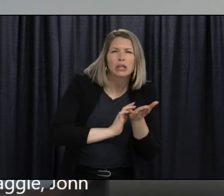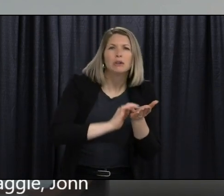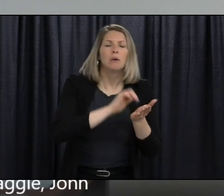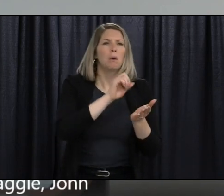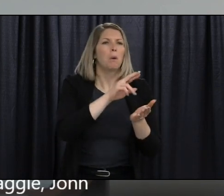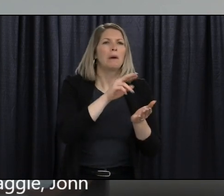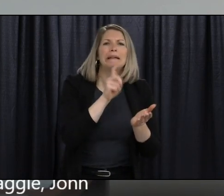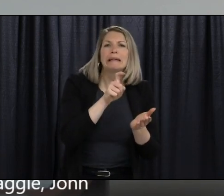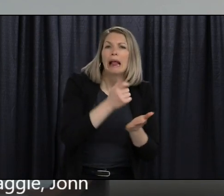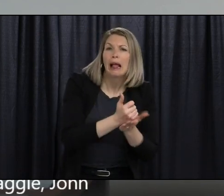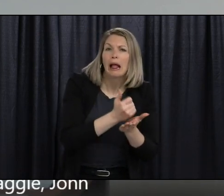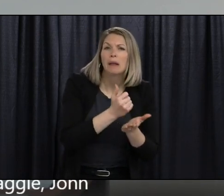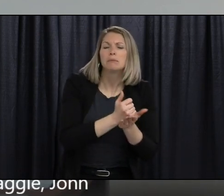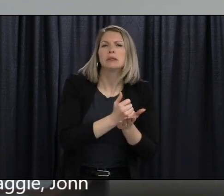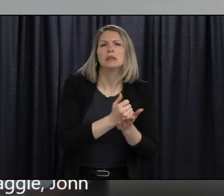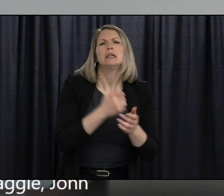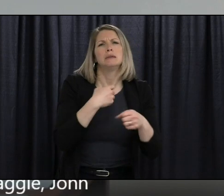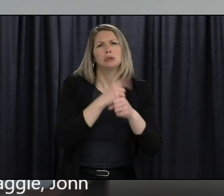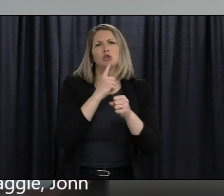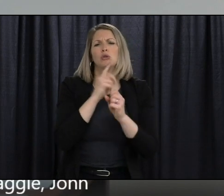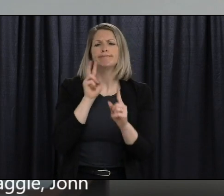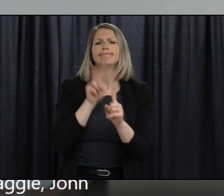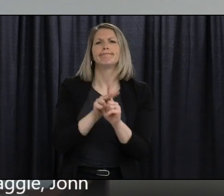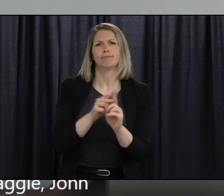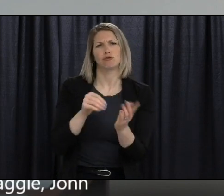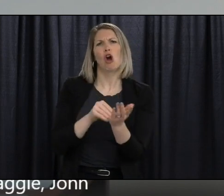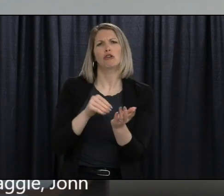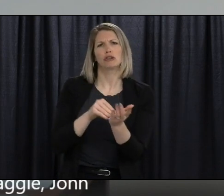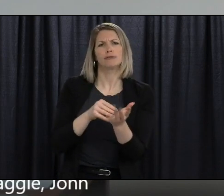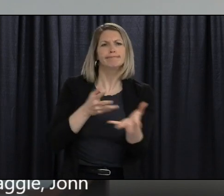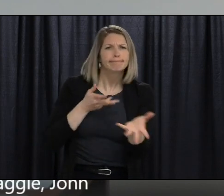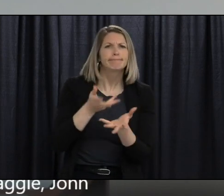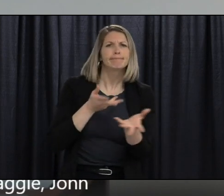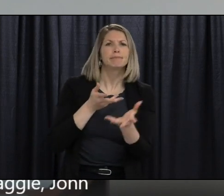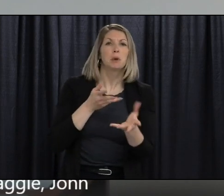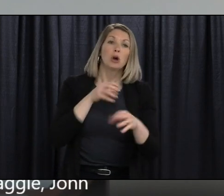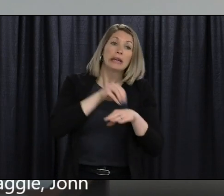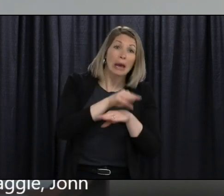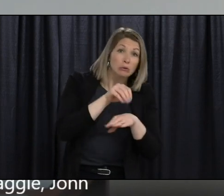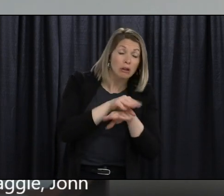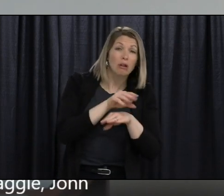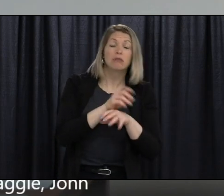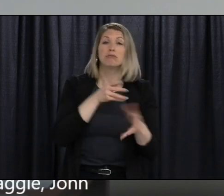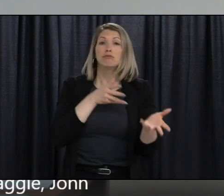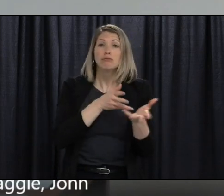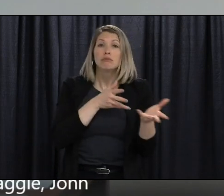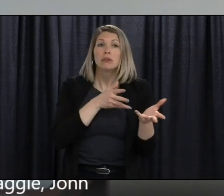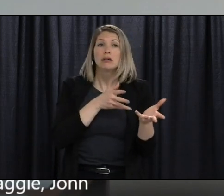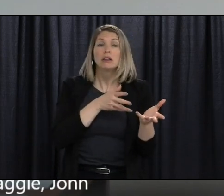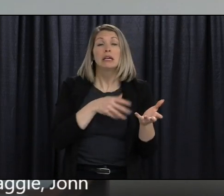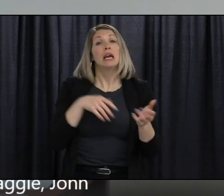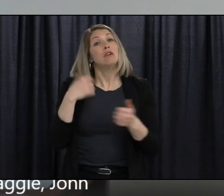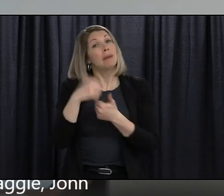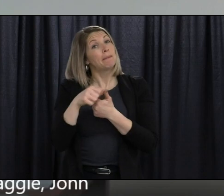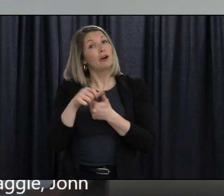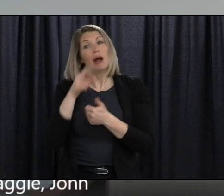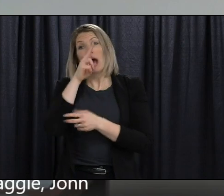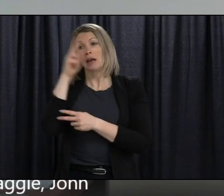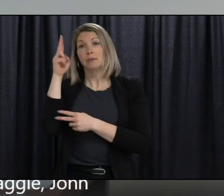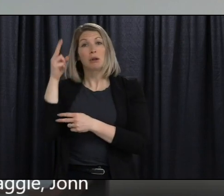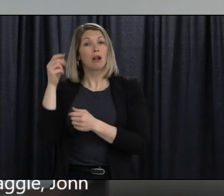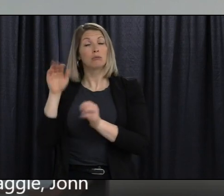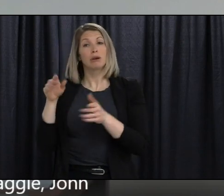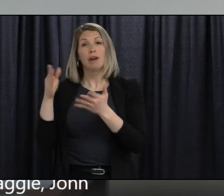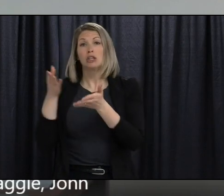vulnerable populations that they serve. We continue to offer through the healthcare system things like doorways,